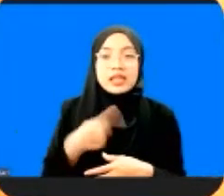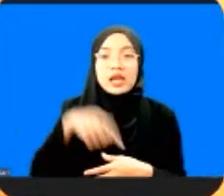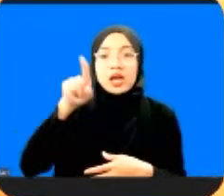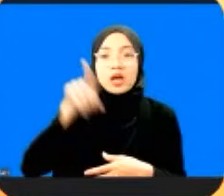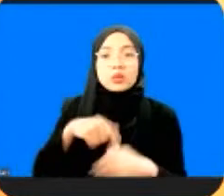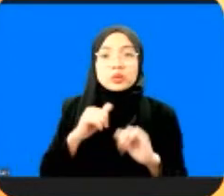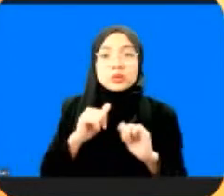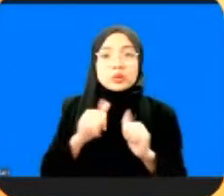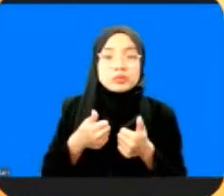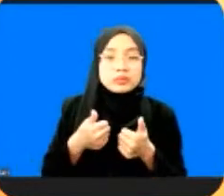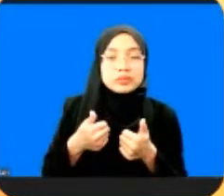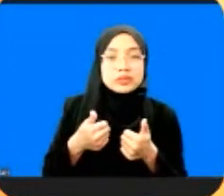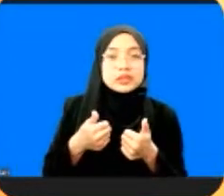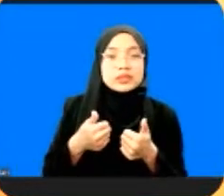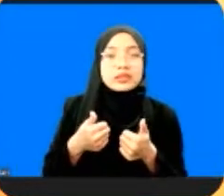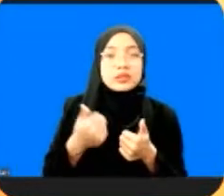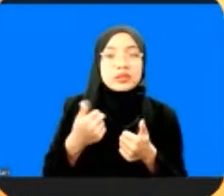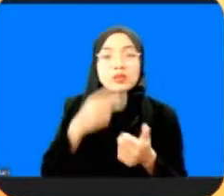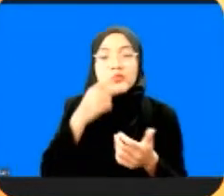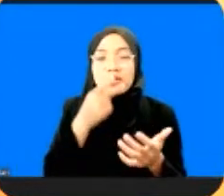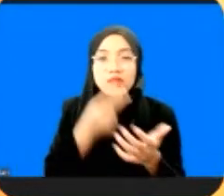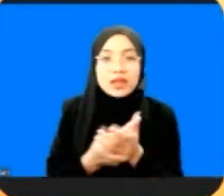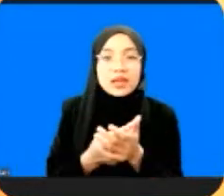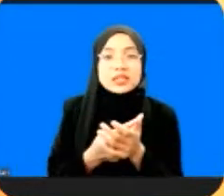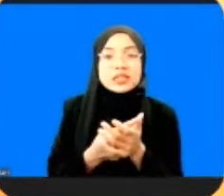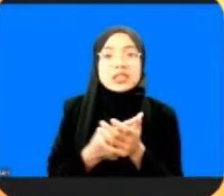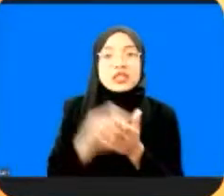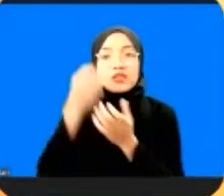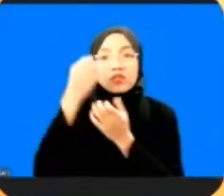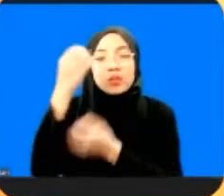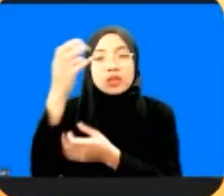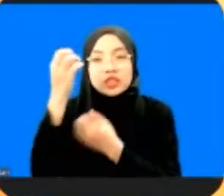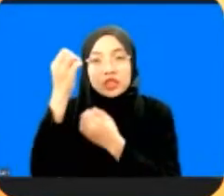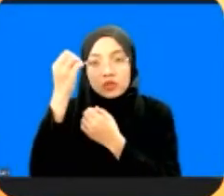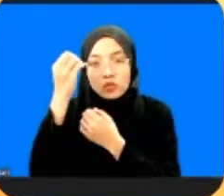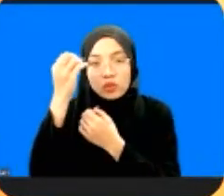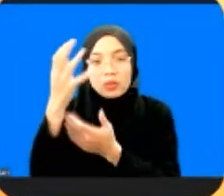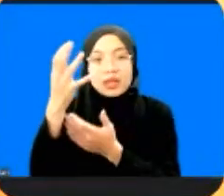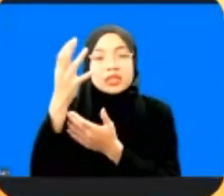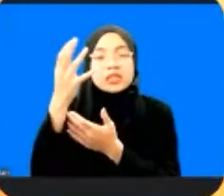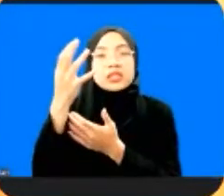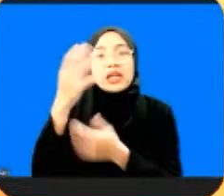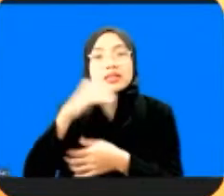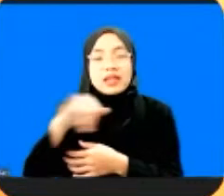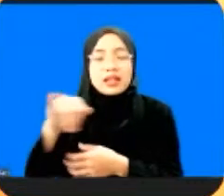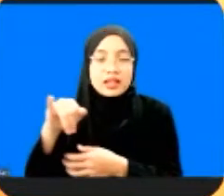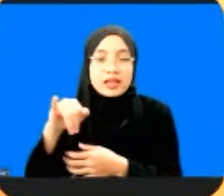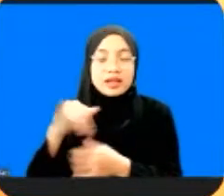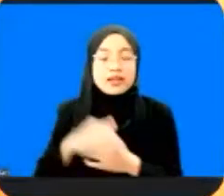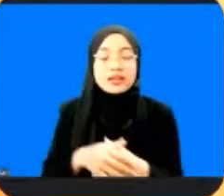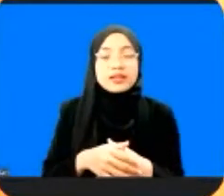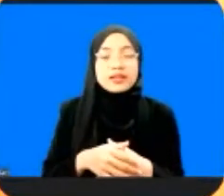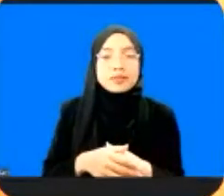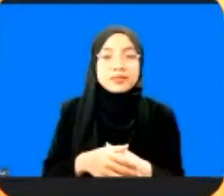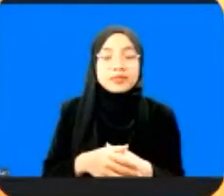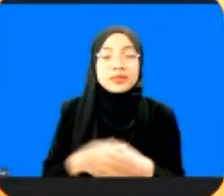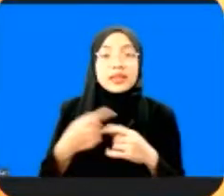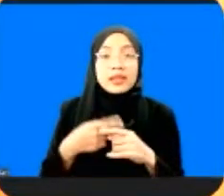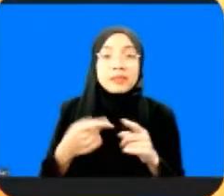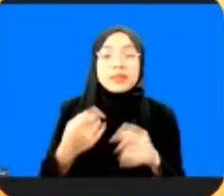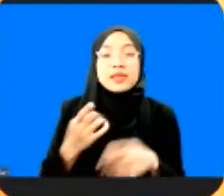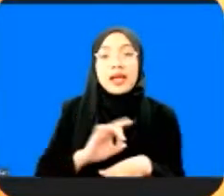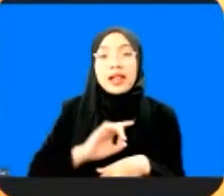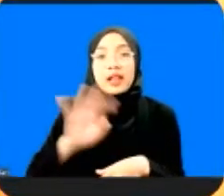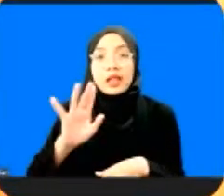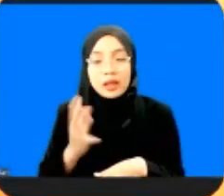opinions, criticisms and satires, which people should be free to share, right? And